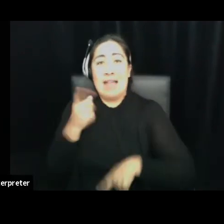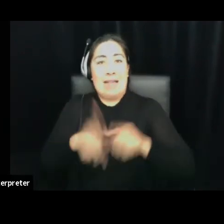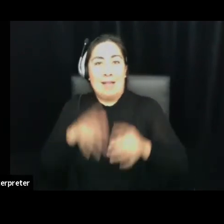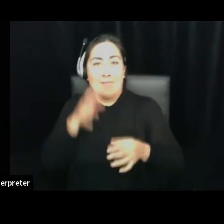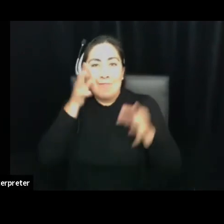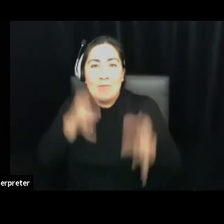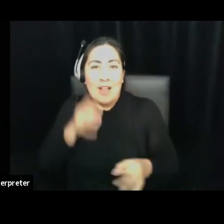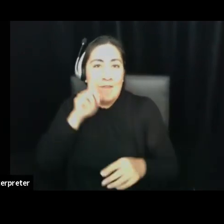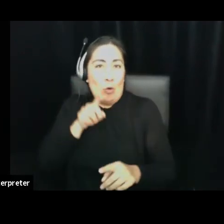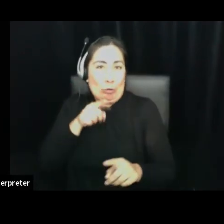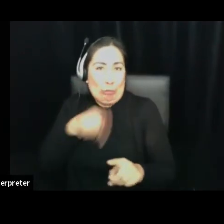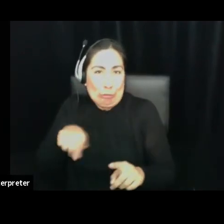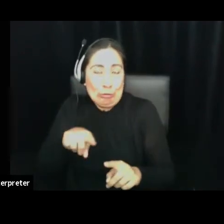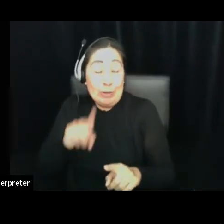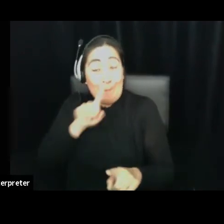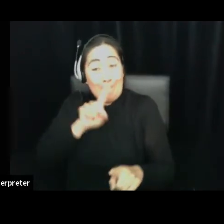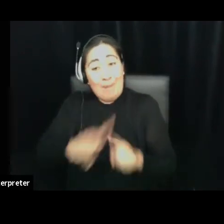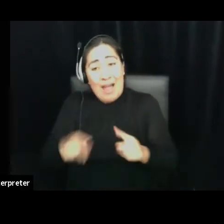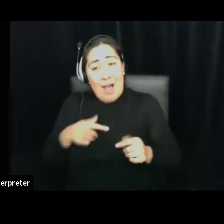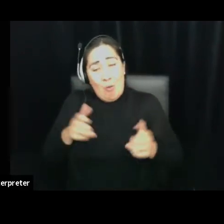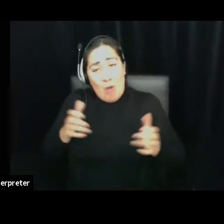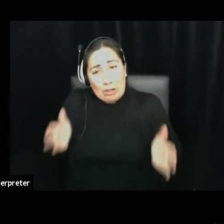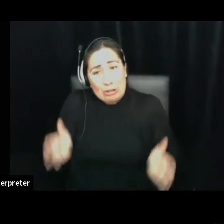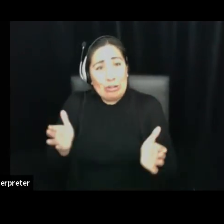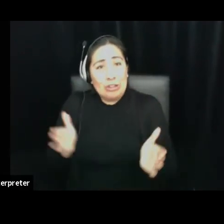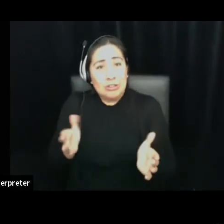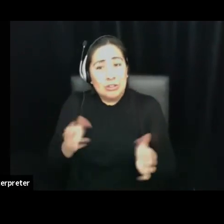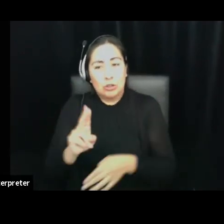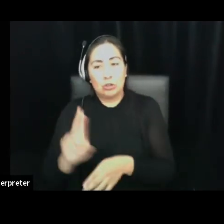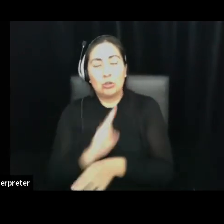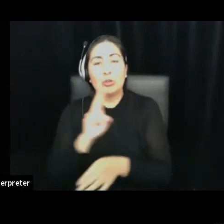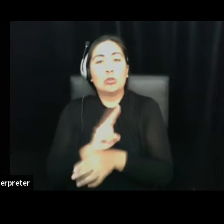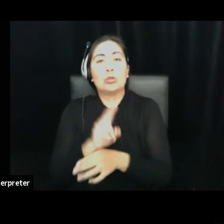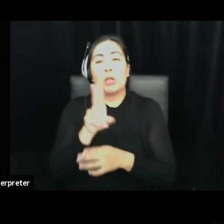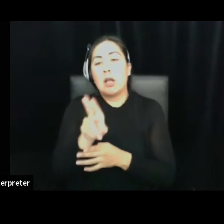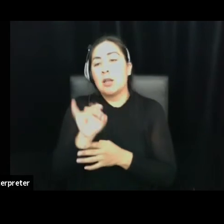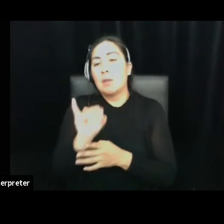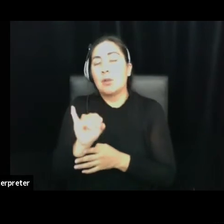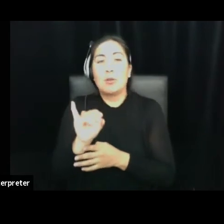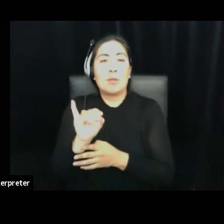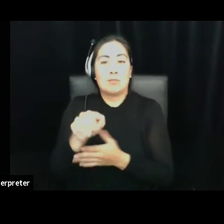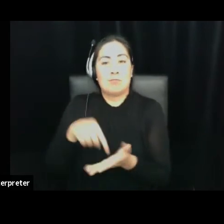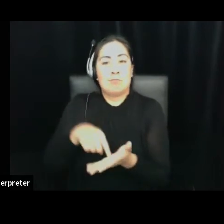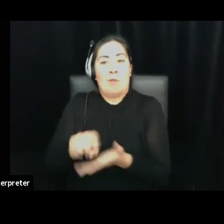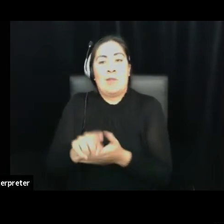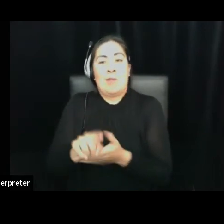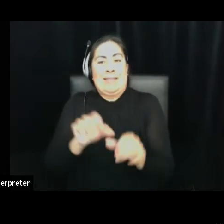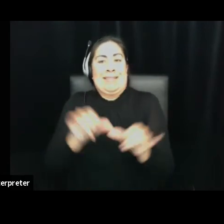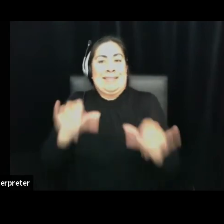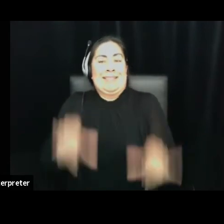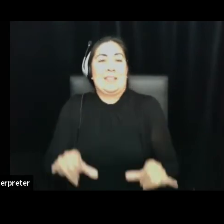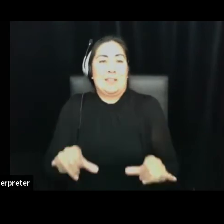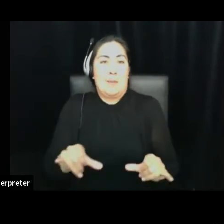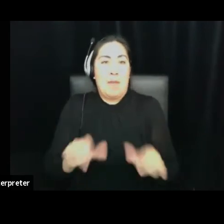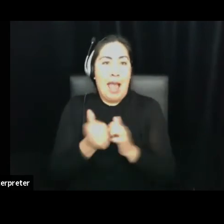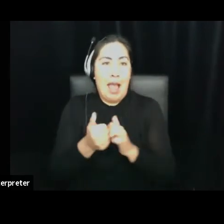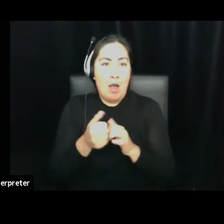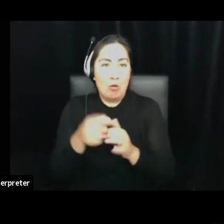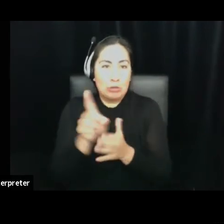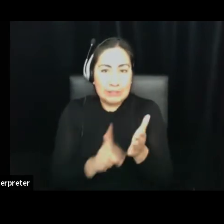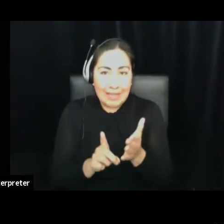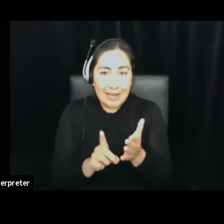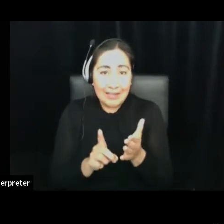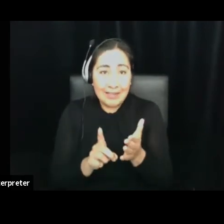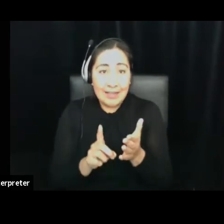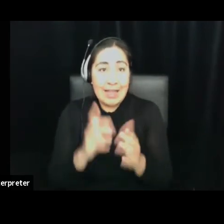I would encourage you to use the unemployment compensation system as it was designed, which is to get cash